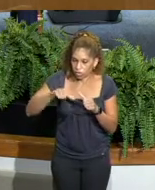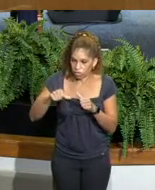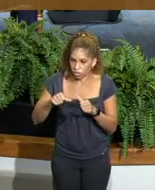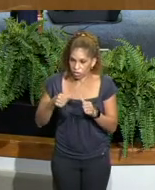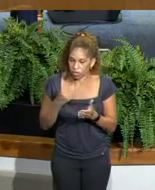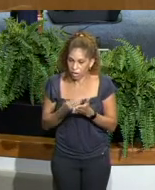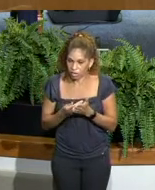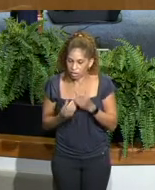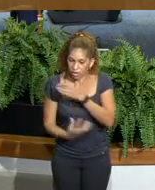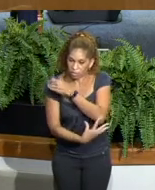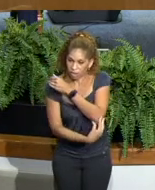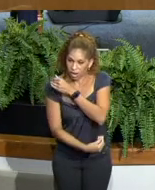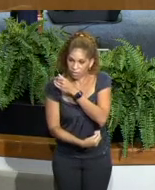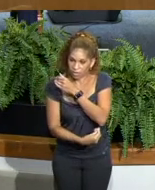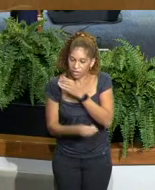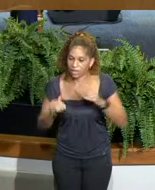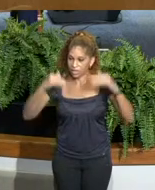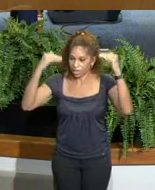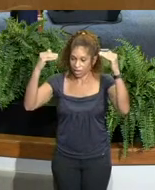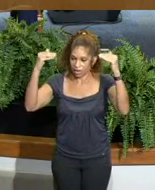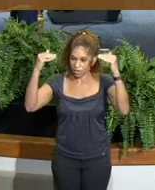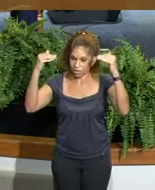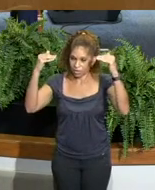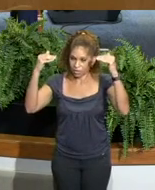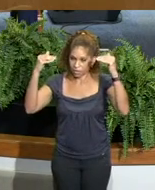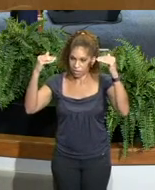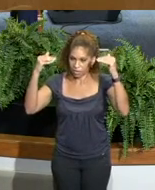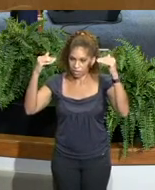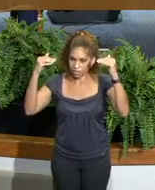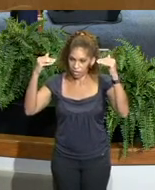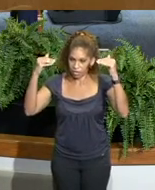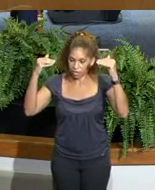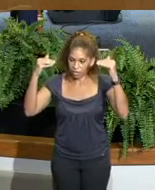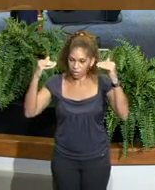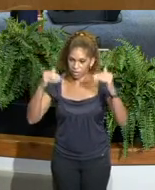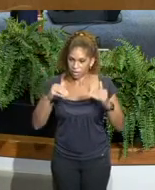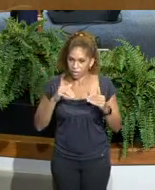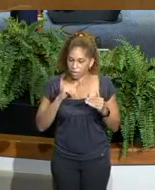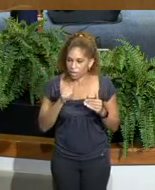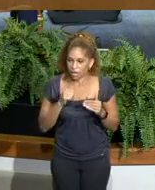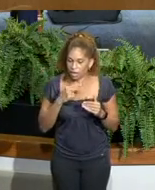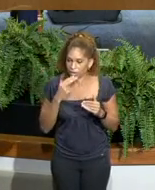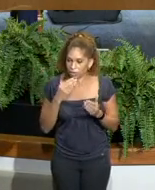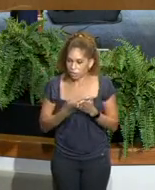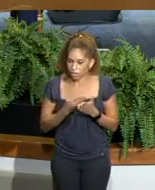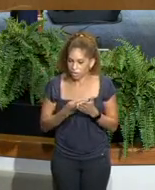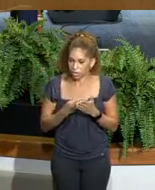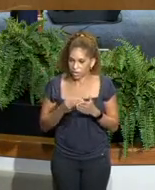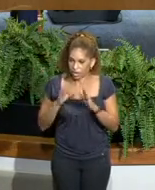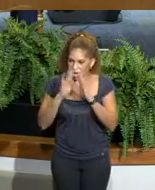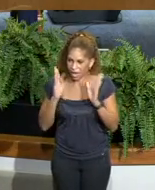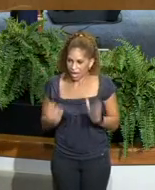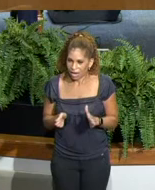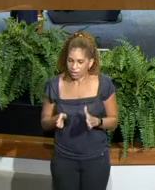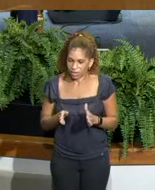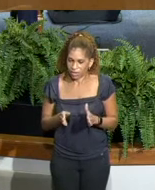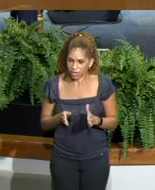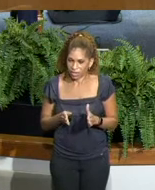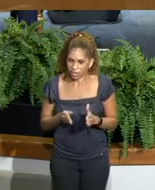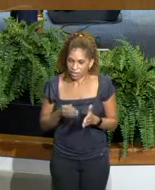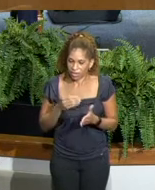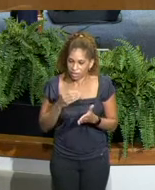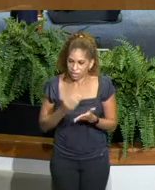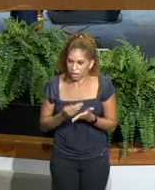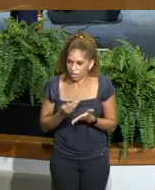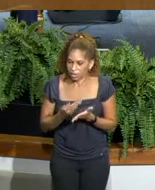of poverty is high. Unstable housing among families with children will cost us